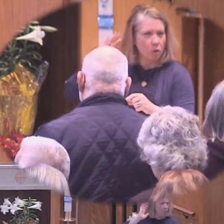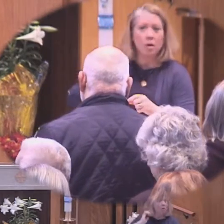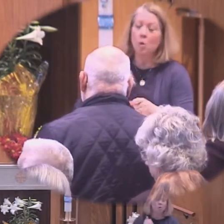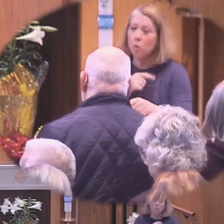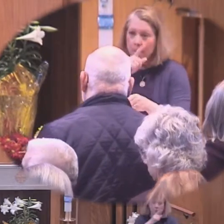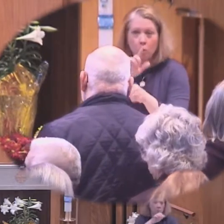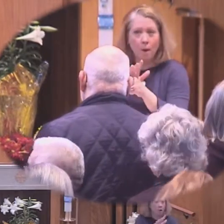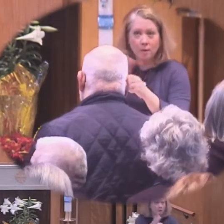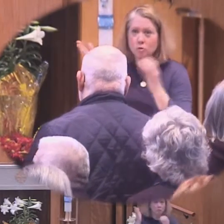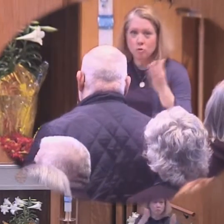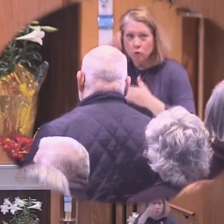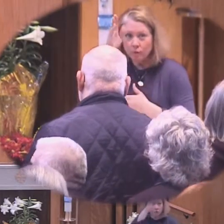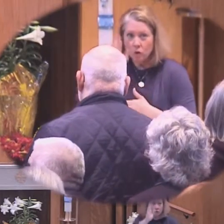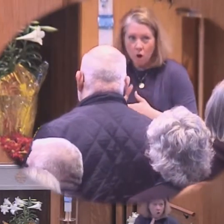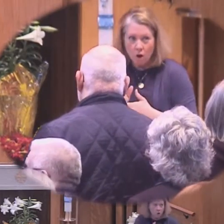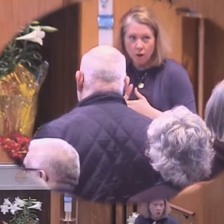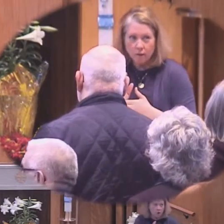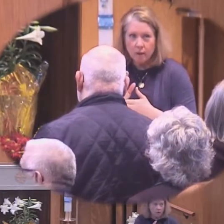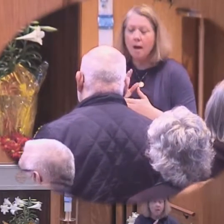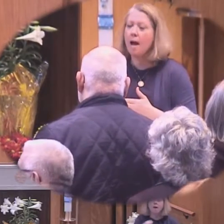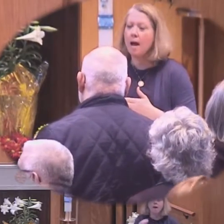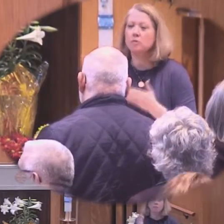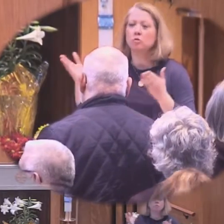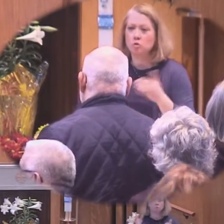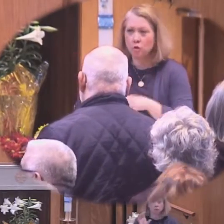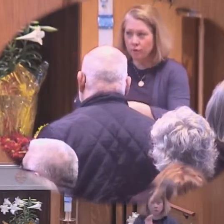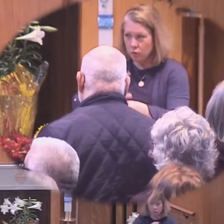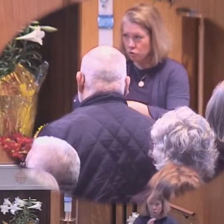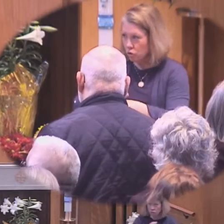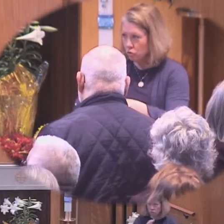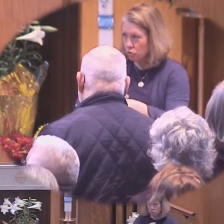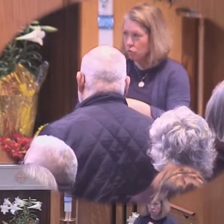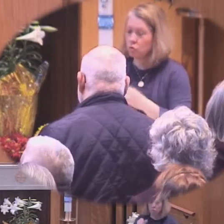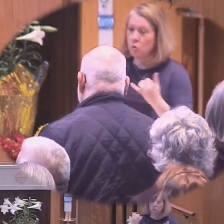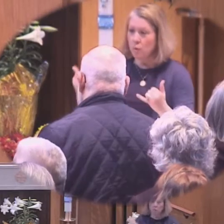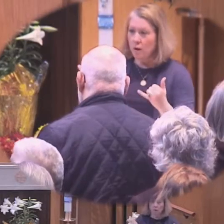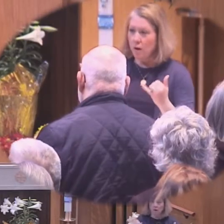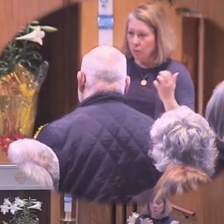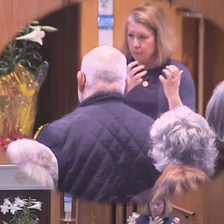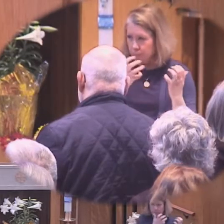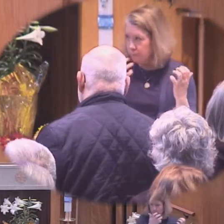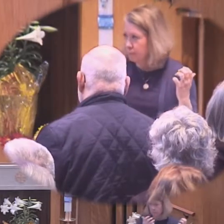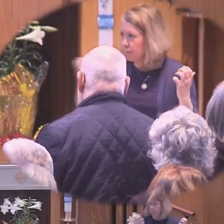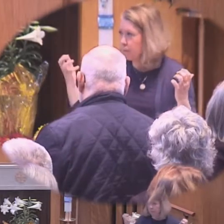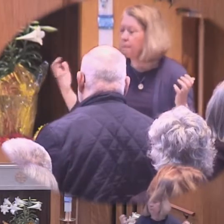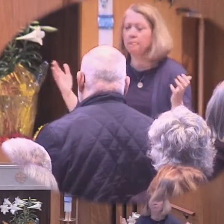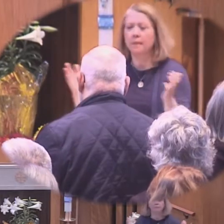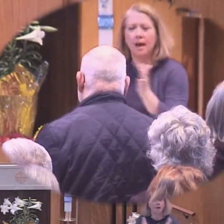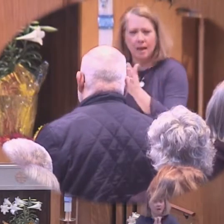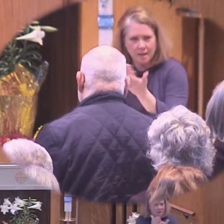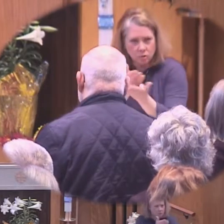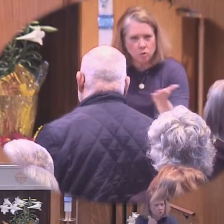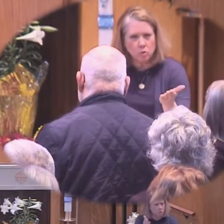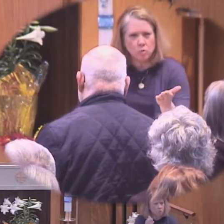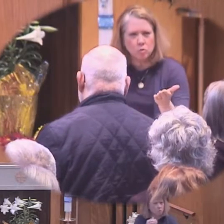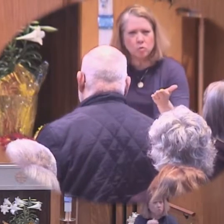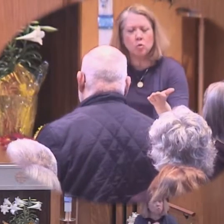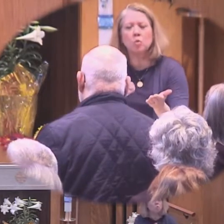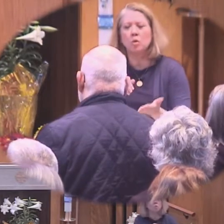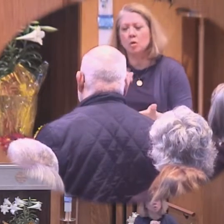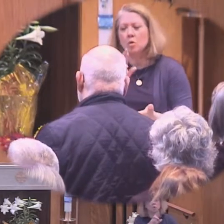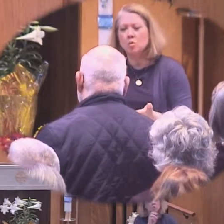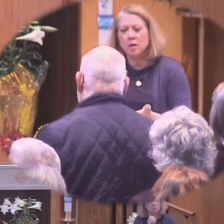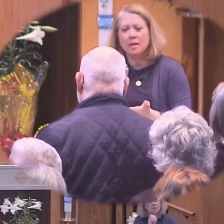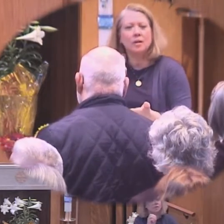God and the Holy Catholic Church. And so now as we gather here, I ask you to renew the promises we each made at